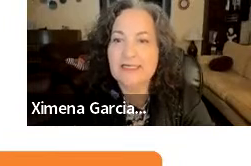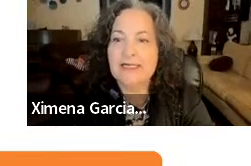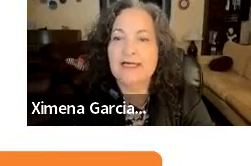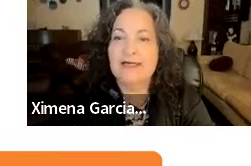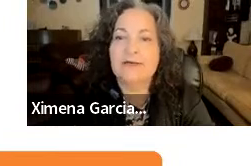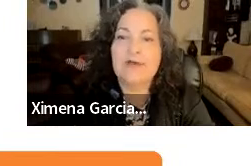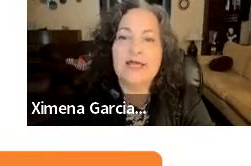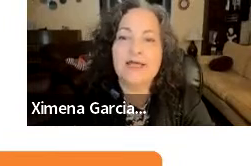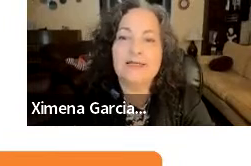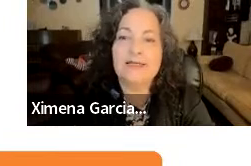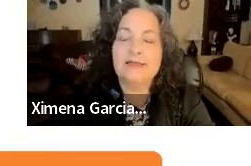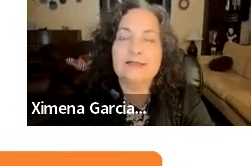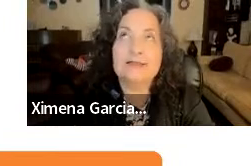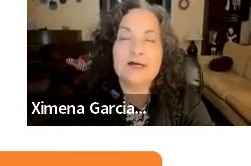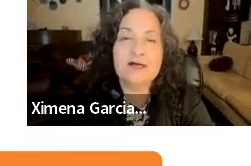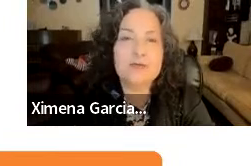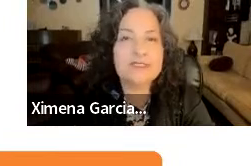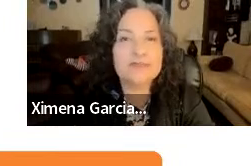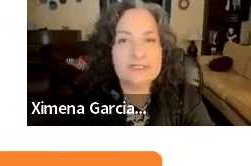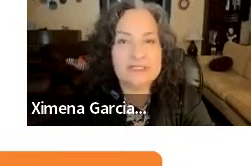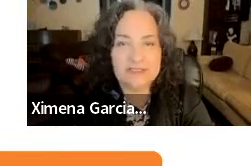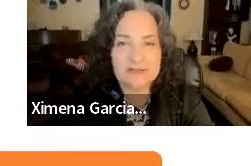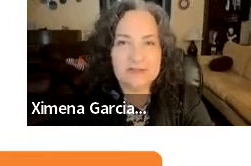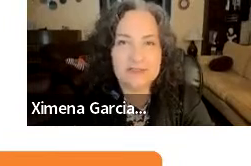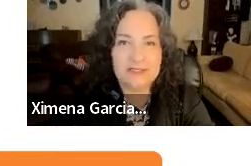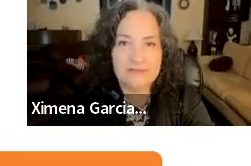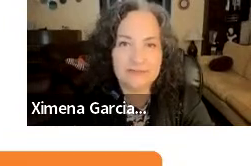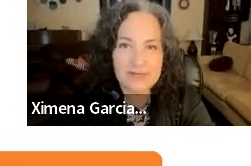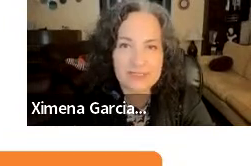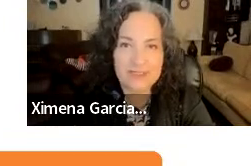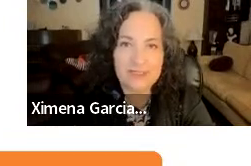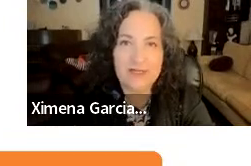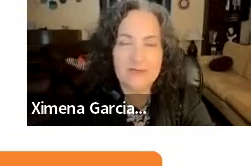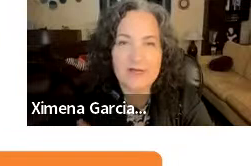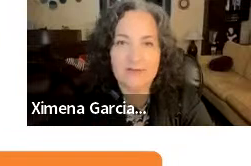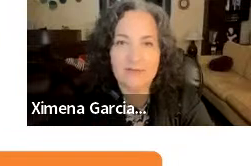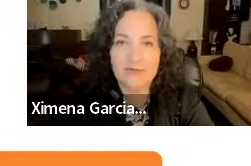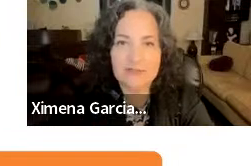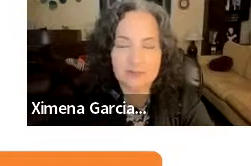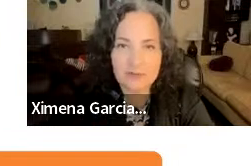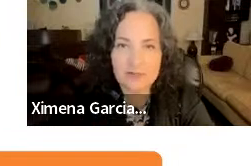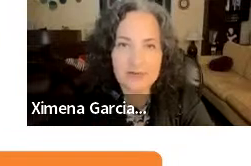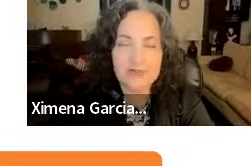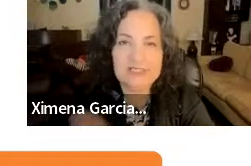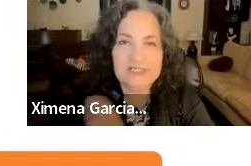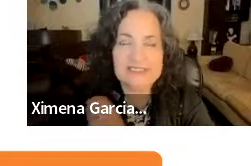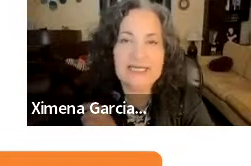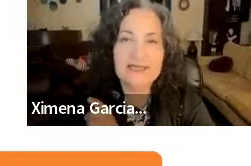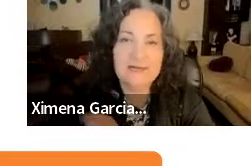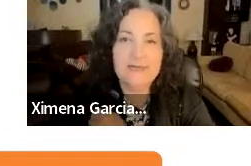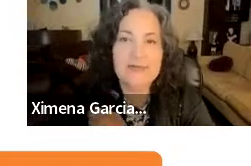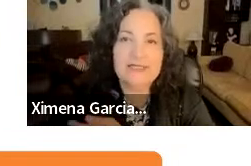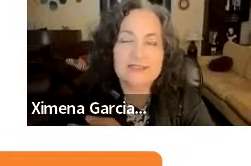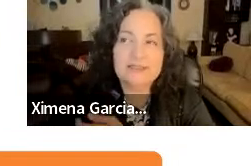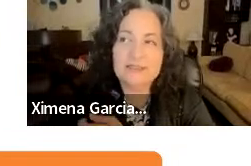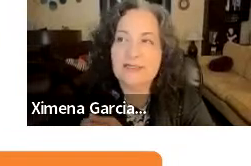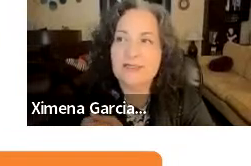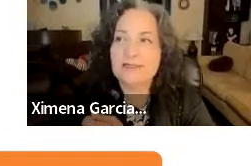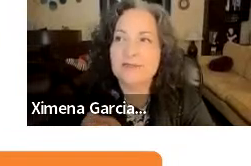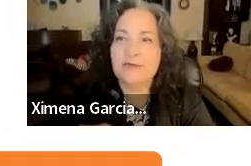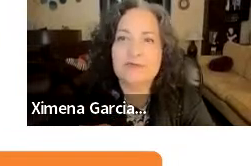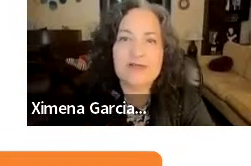released, and talk about some additional information about the Bridge program, which is